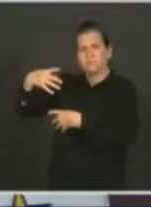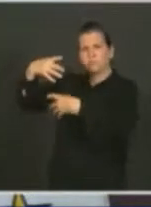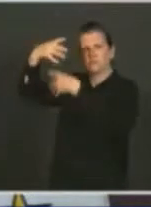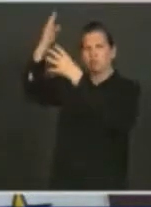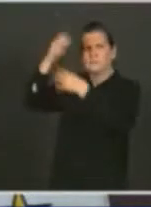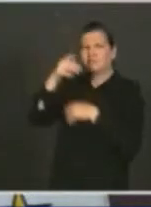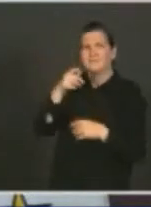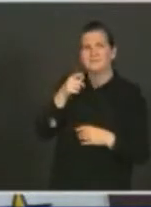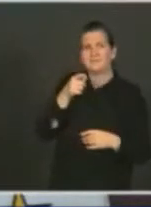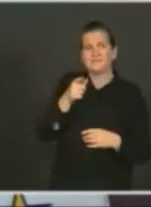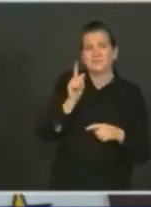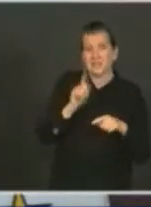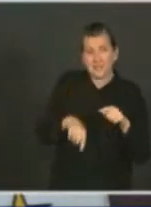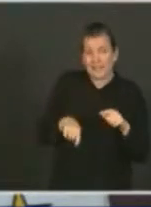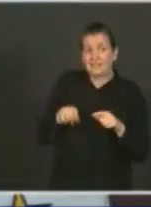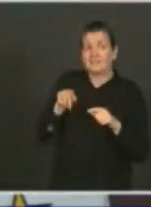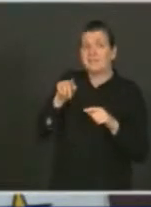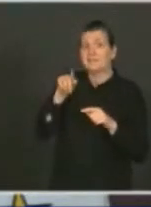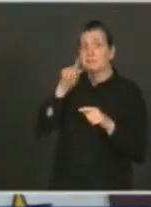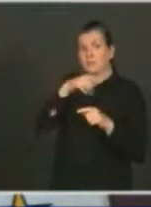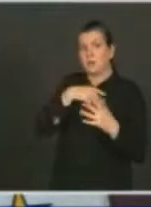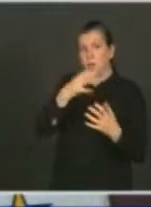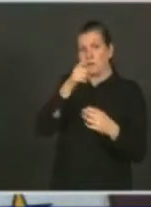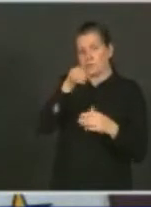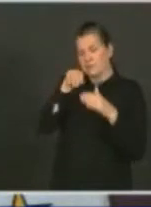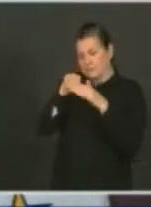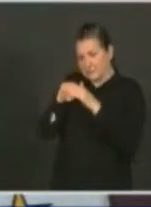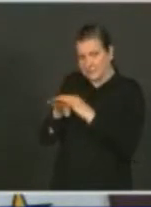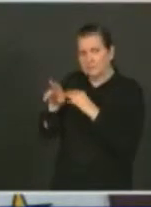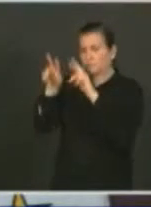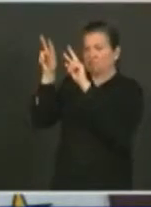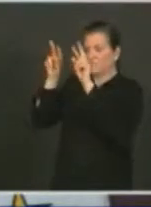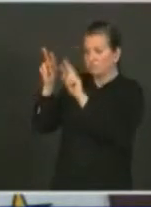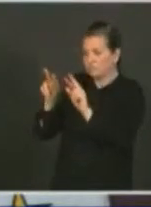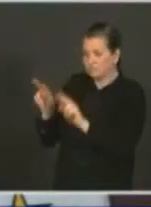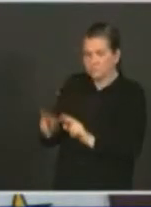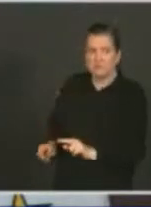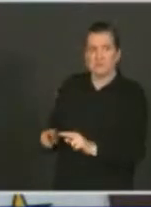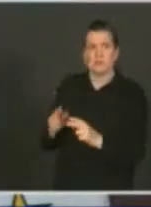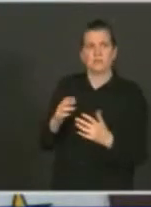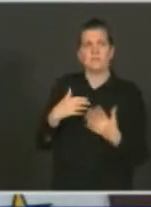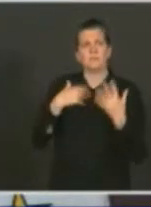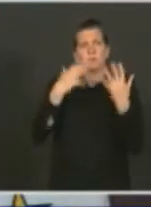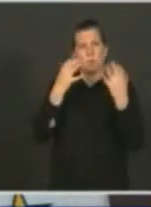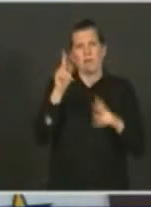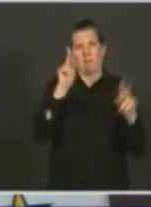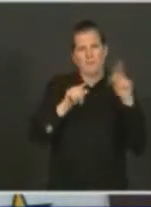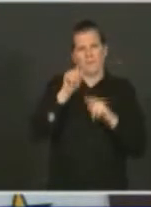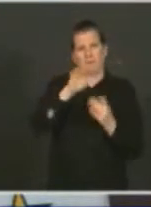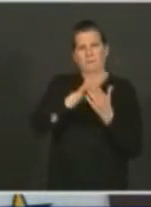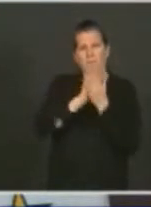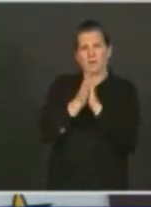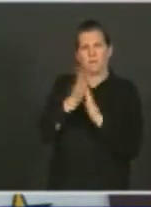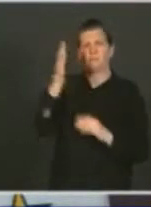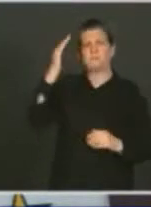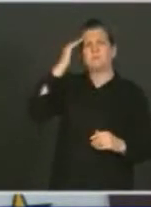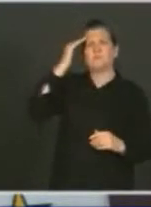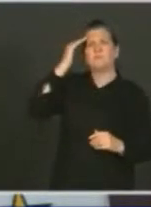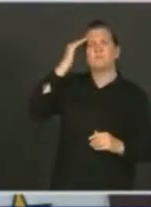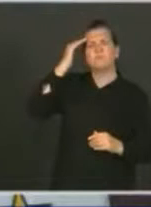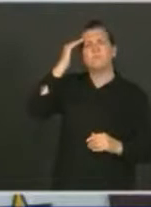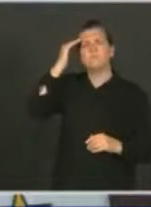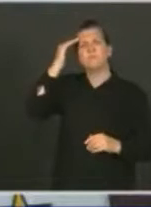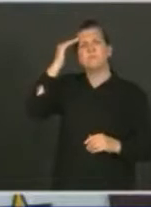To your question, we can't force anyone to do it. I want everyone to do it. So this is all about transparency, trust,